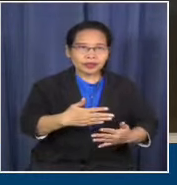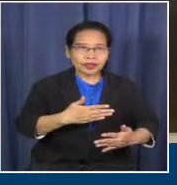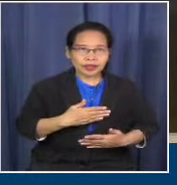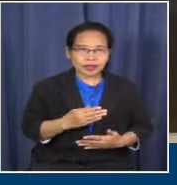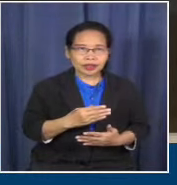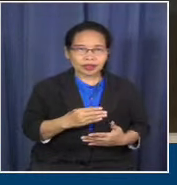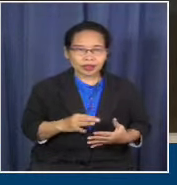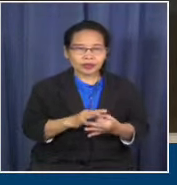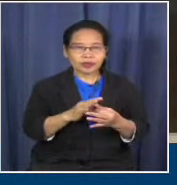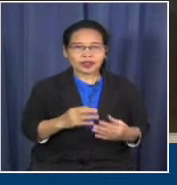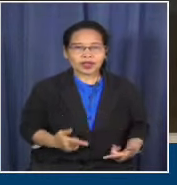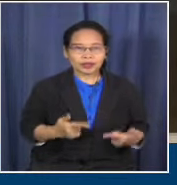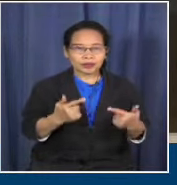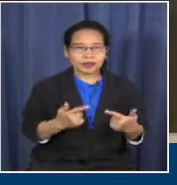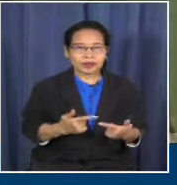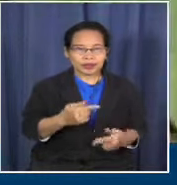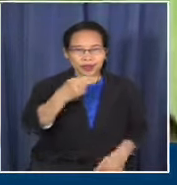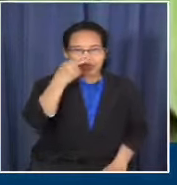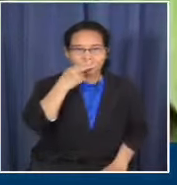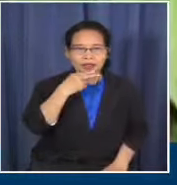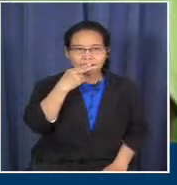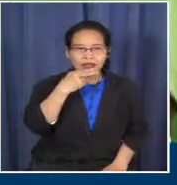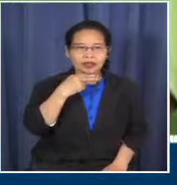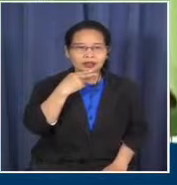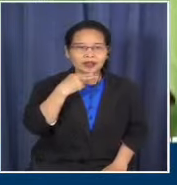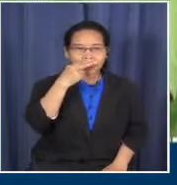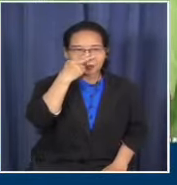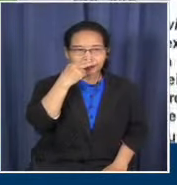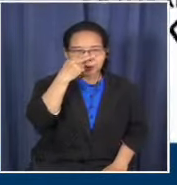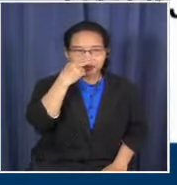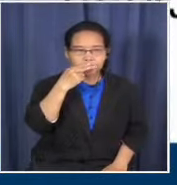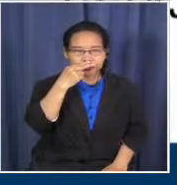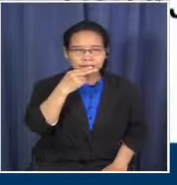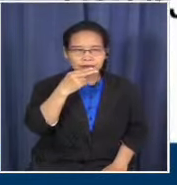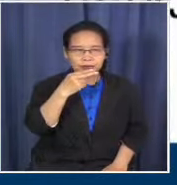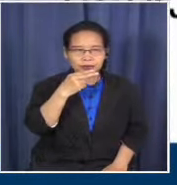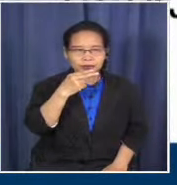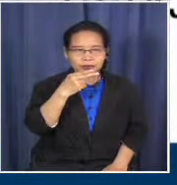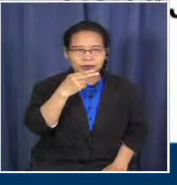Look at what the Bible is saying. It is the breath of life. In Hebrews,